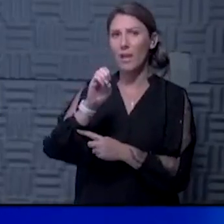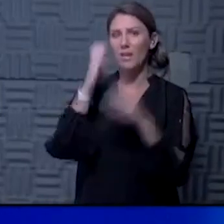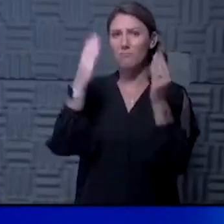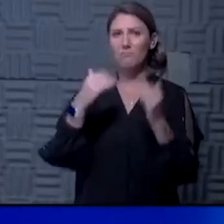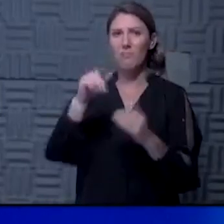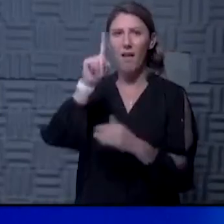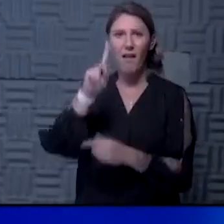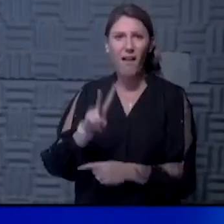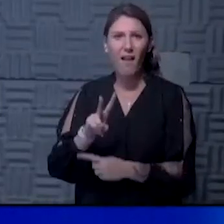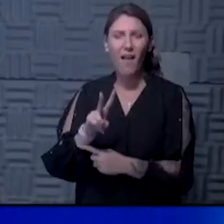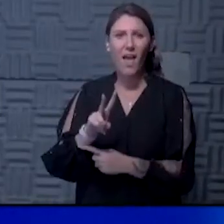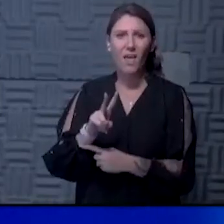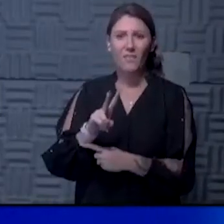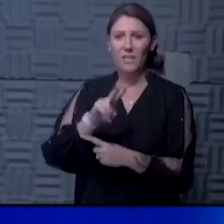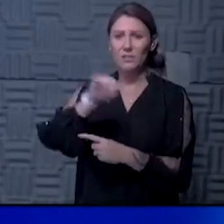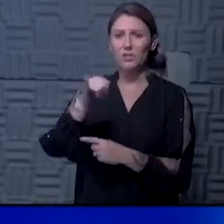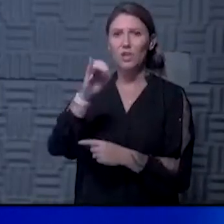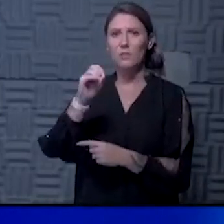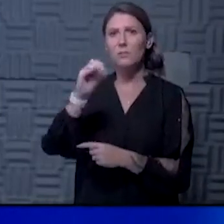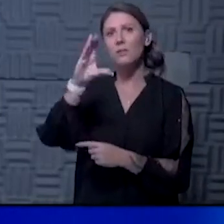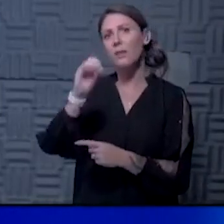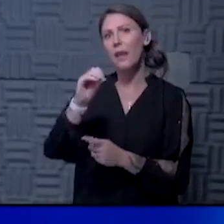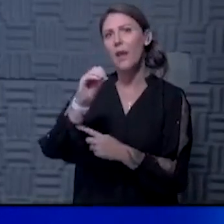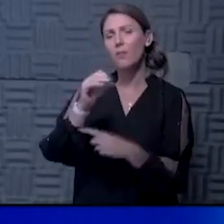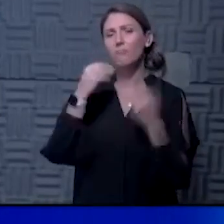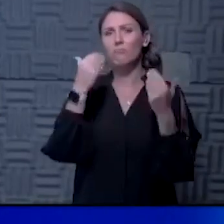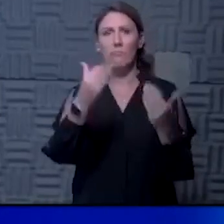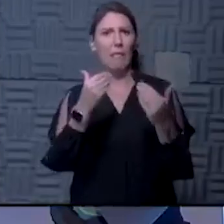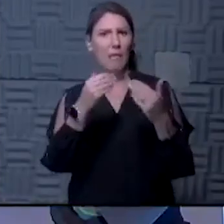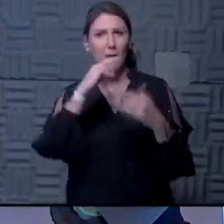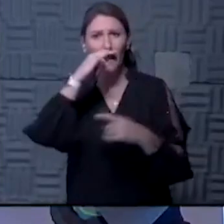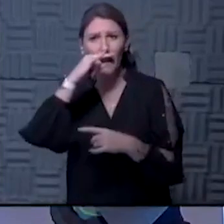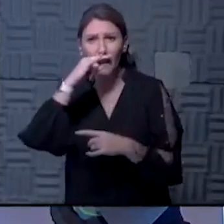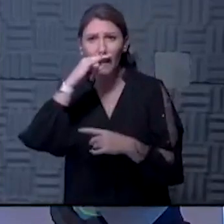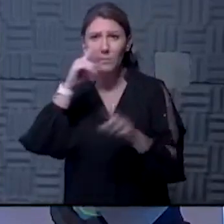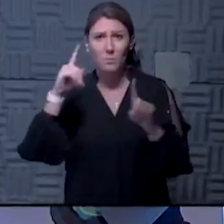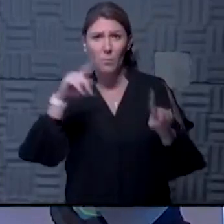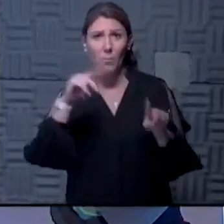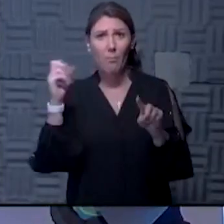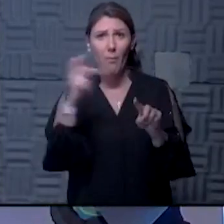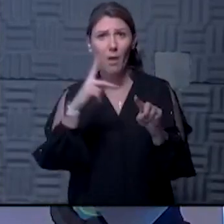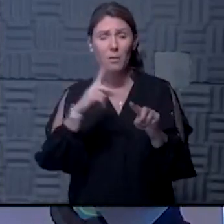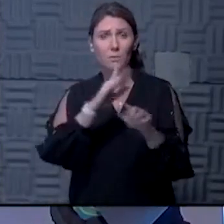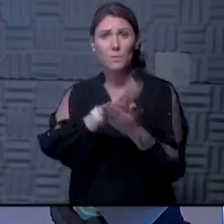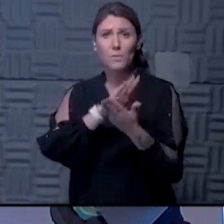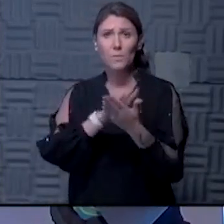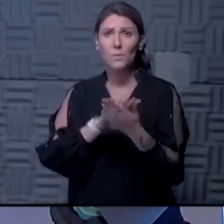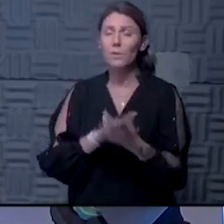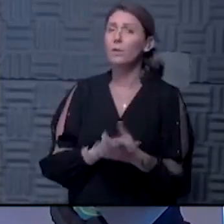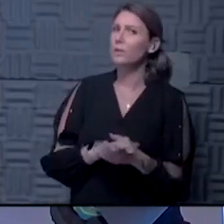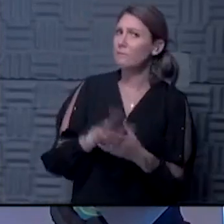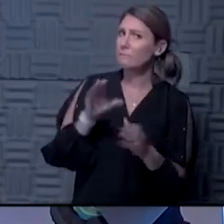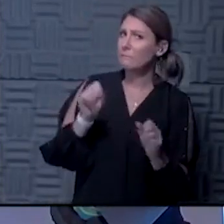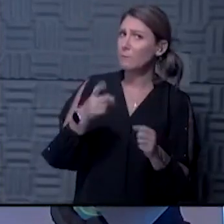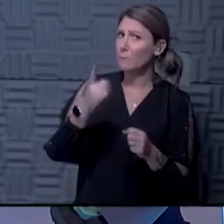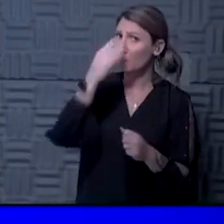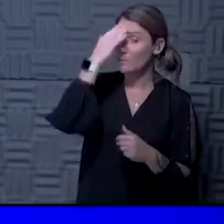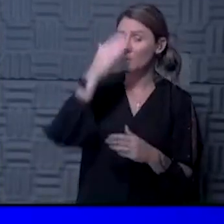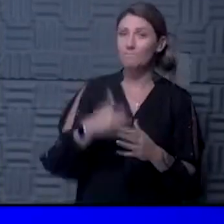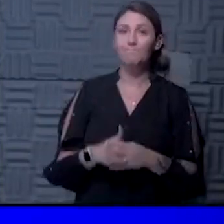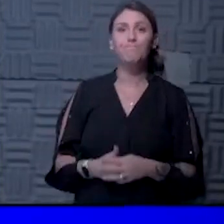Johnson County, allowing kids to go back to school? Hawk, do you know that? Yeah. Talk to us a little bit about that. Yeah, I